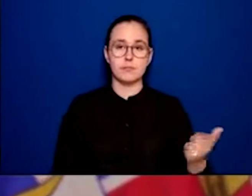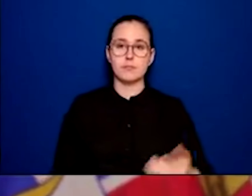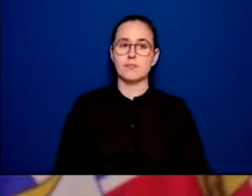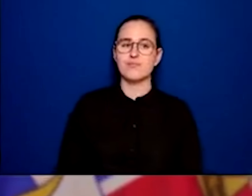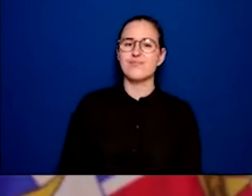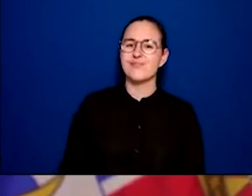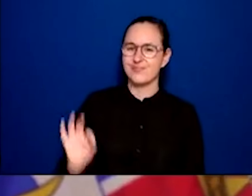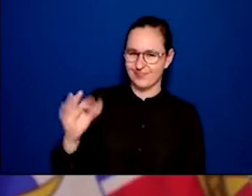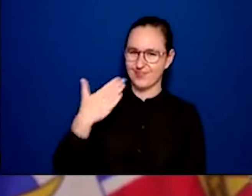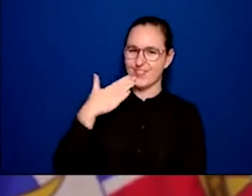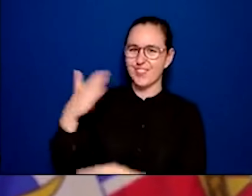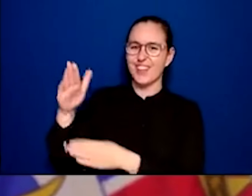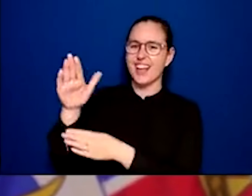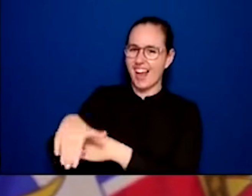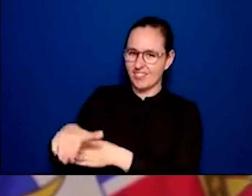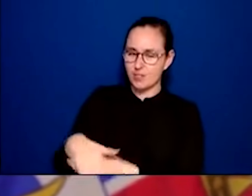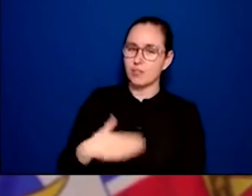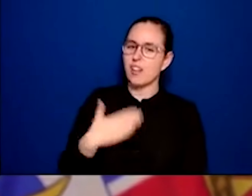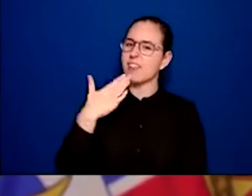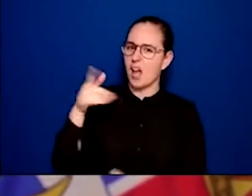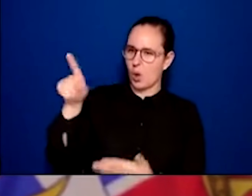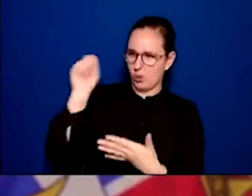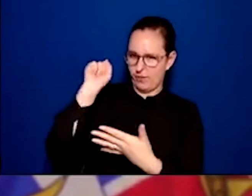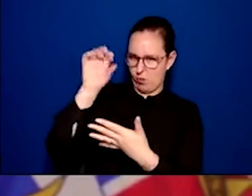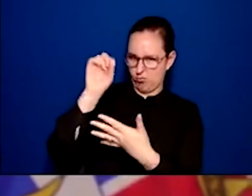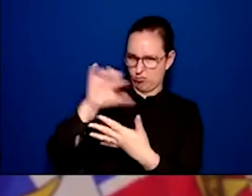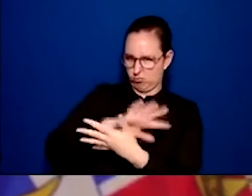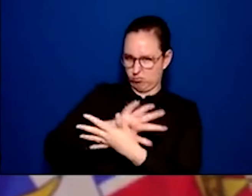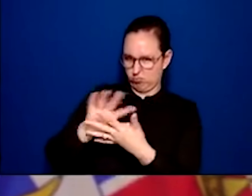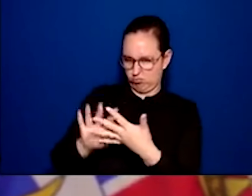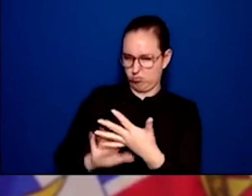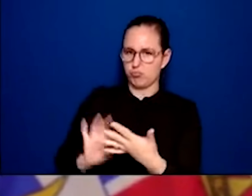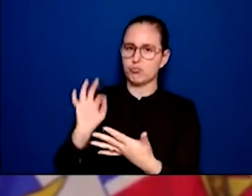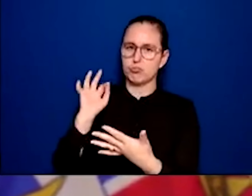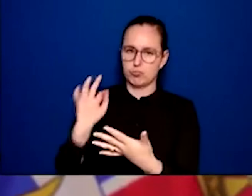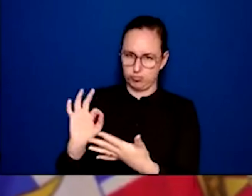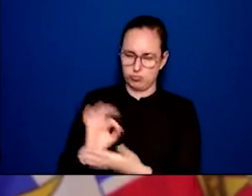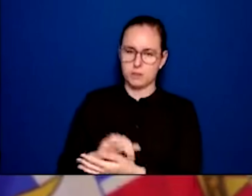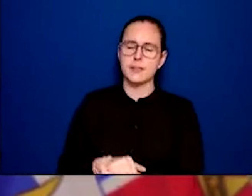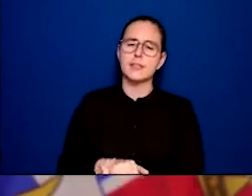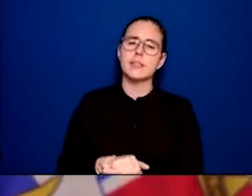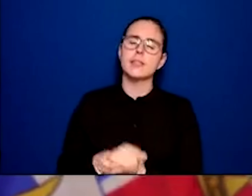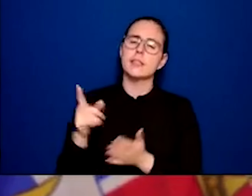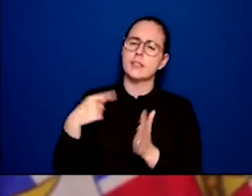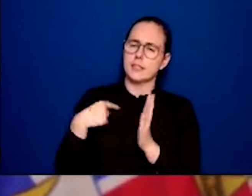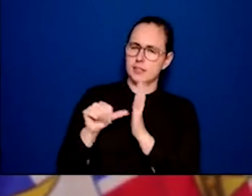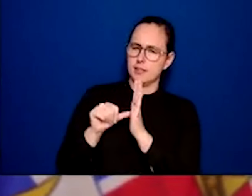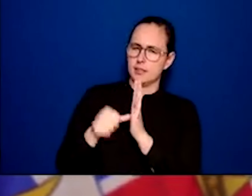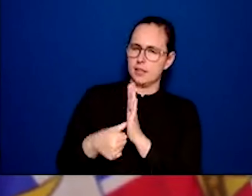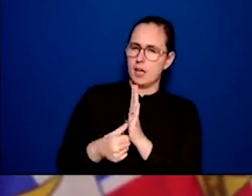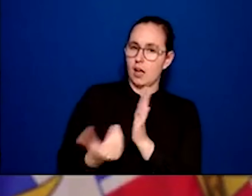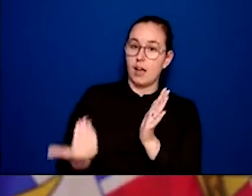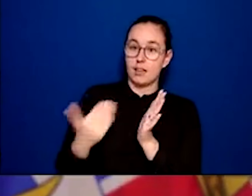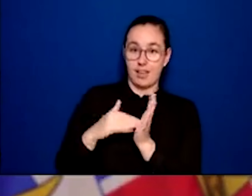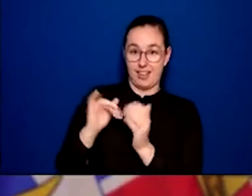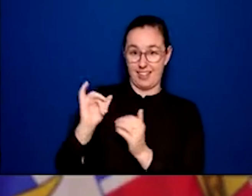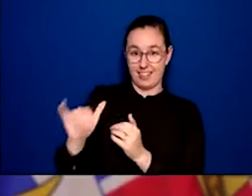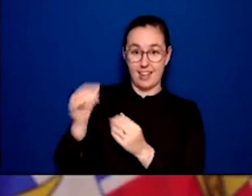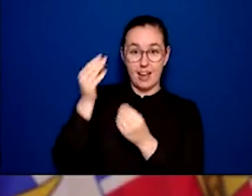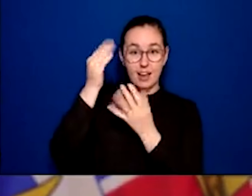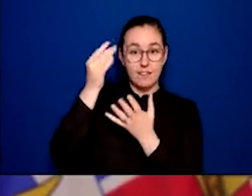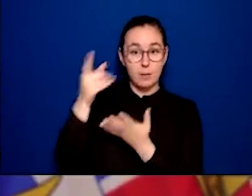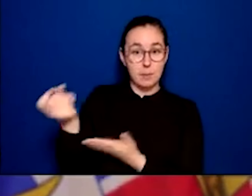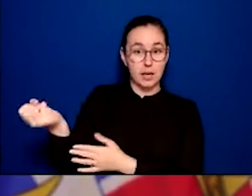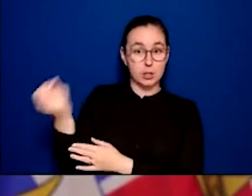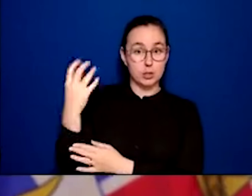Good afternoon. Thank you for the briefing. Emphasizing again today in the information we're being given of